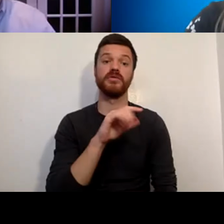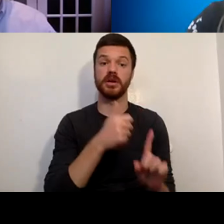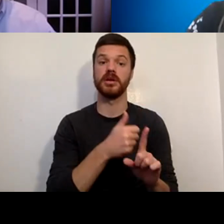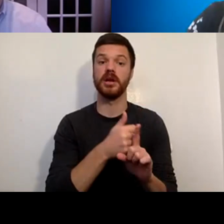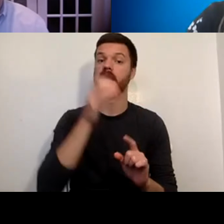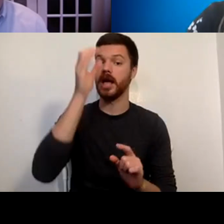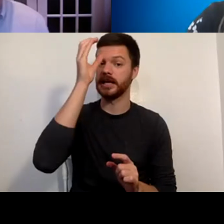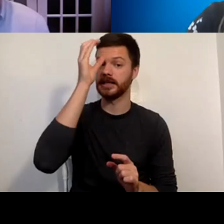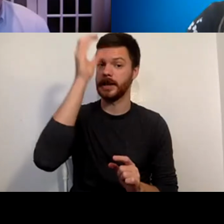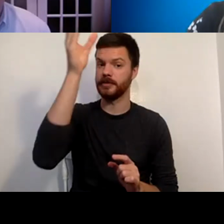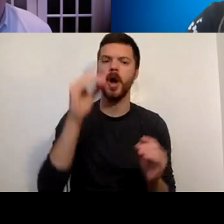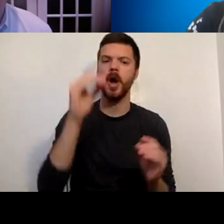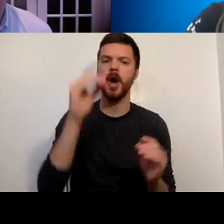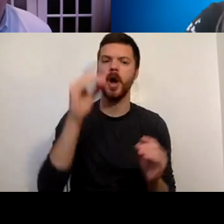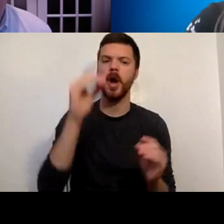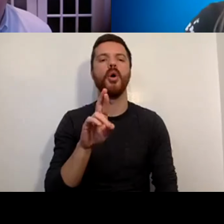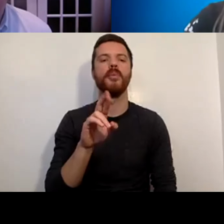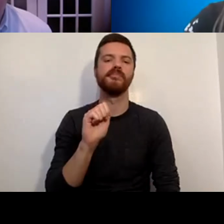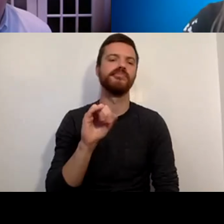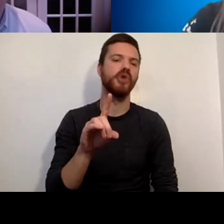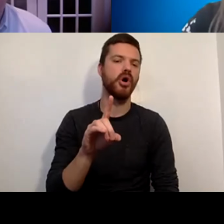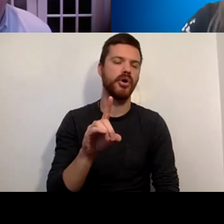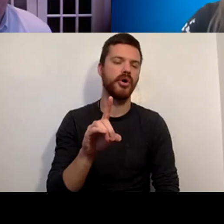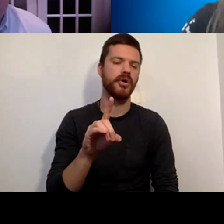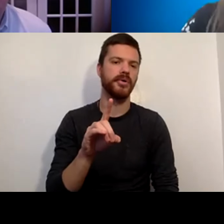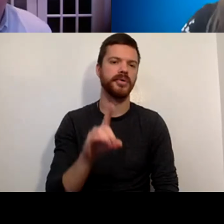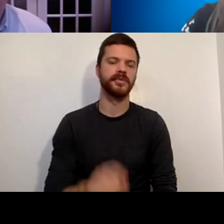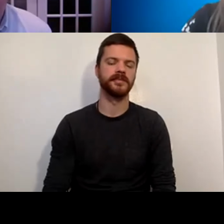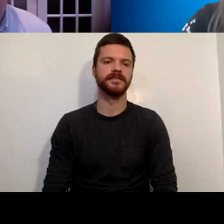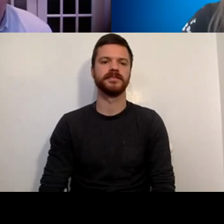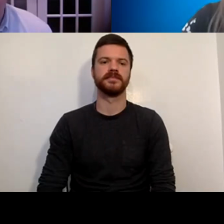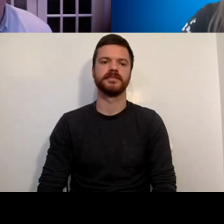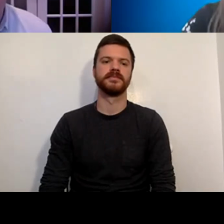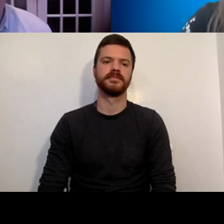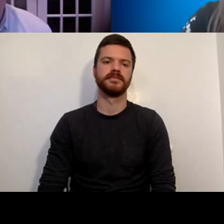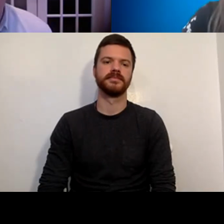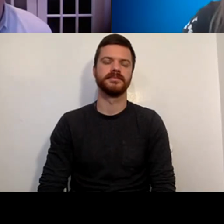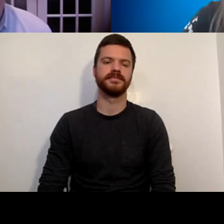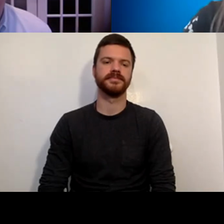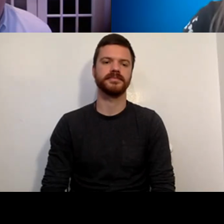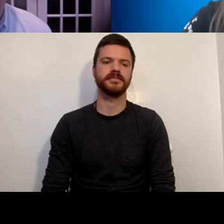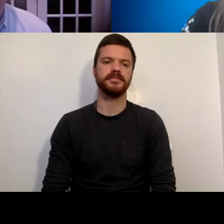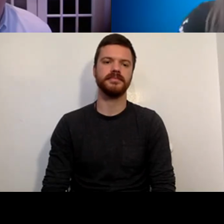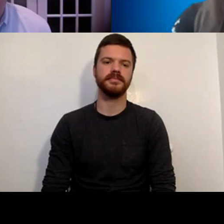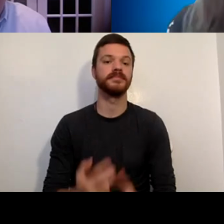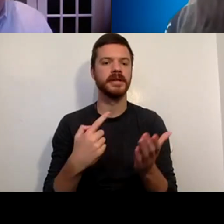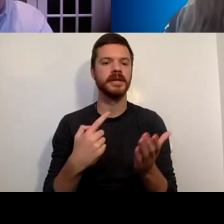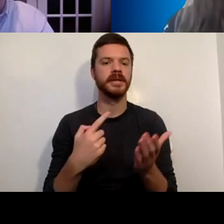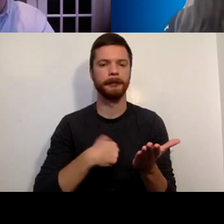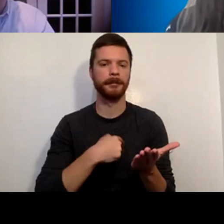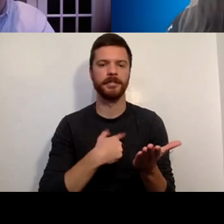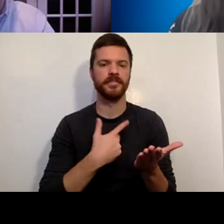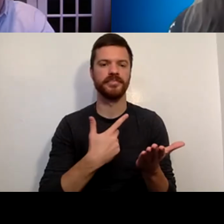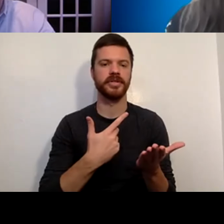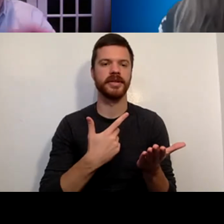little bit of a broader level. So I think in some ways, for instance, we put these in front of stakeholders. We put behavior